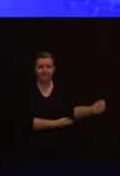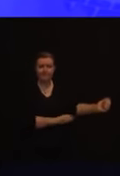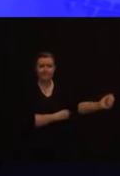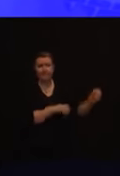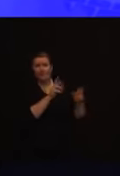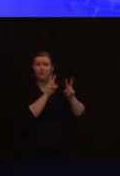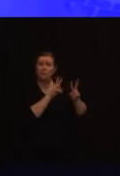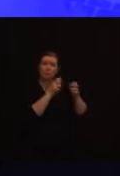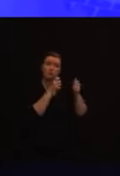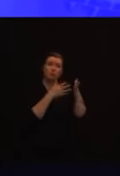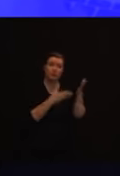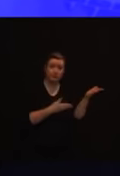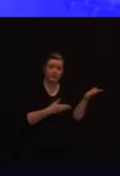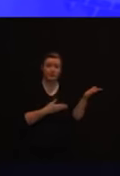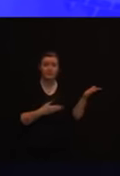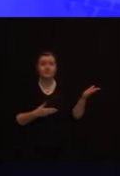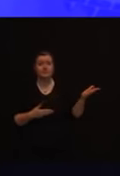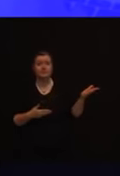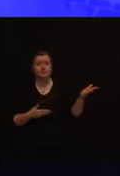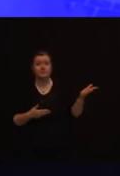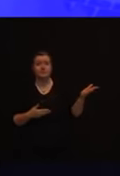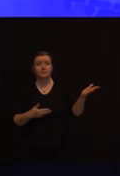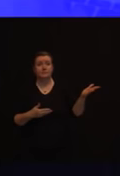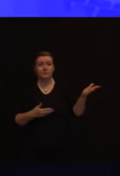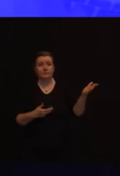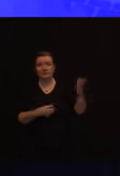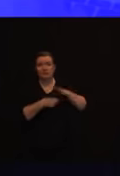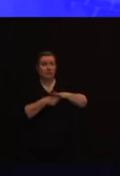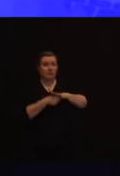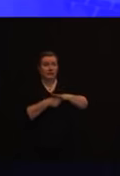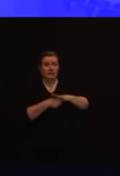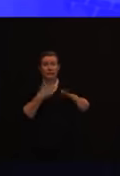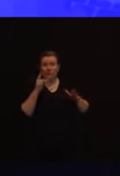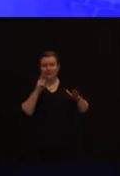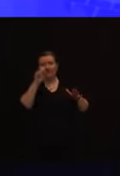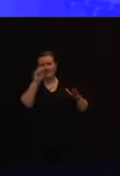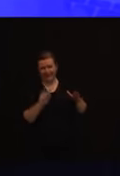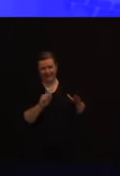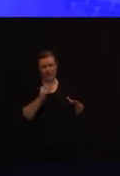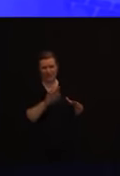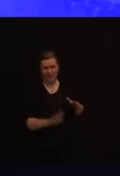of cascades south that you will see a greater stress in South Jersey funeral homes.